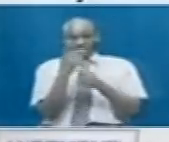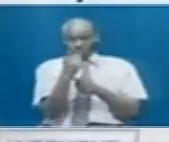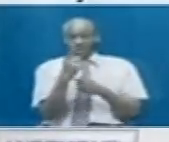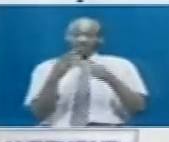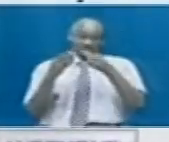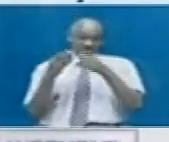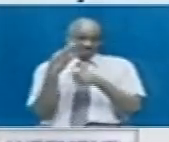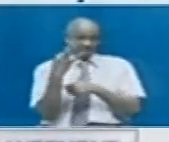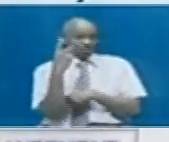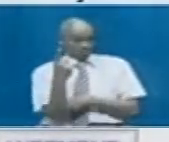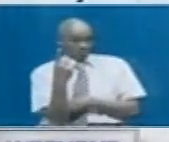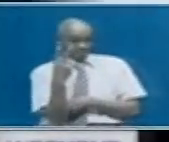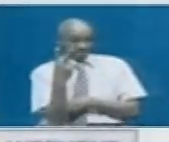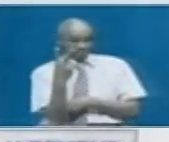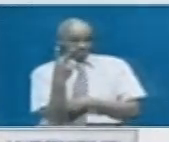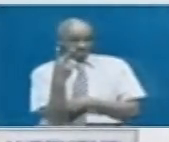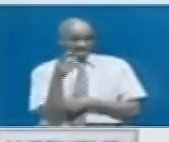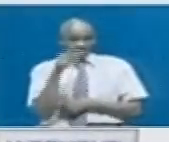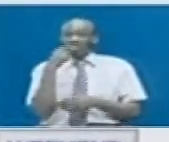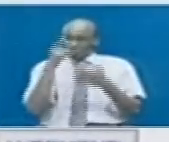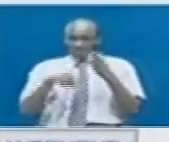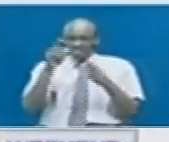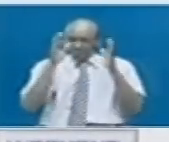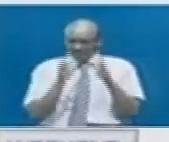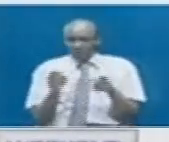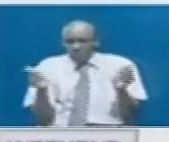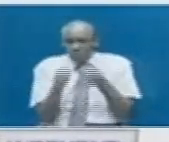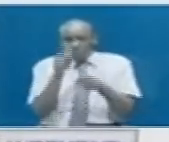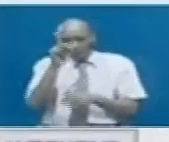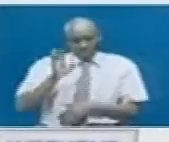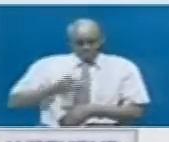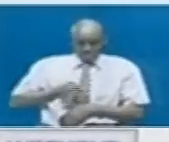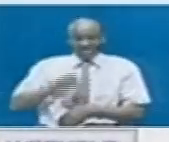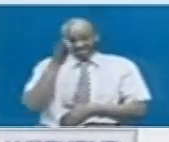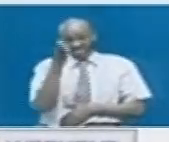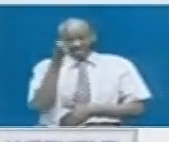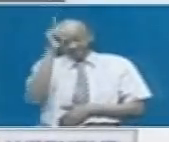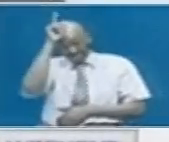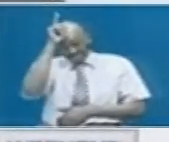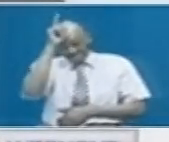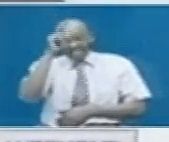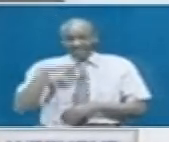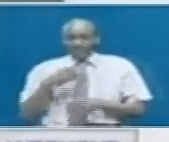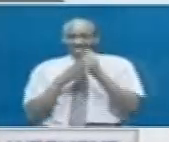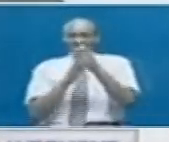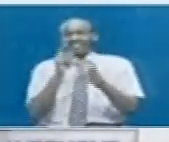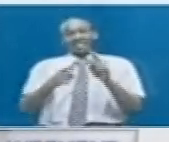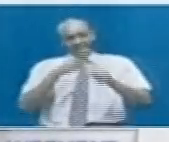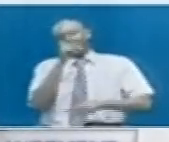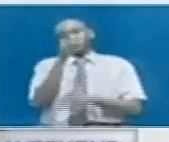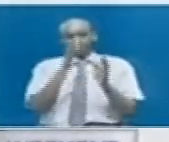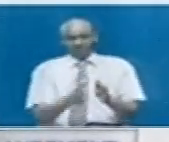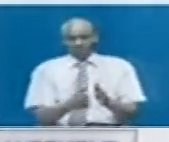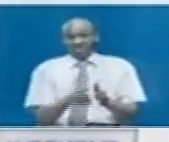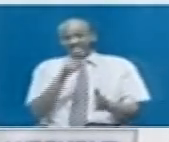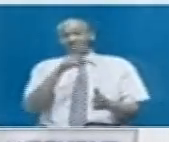1932. She had been accused of bewitching another woman in the village and the elders ordered her death. The